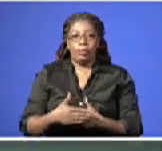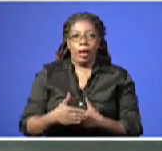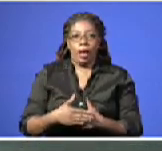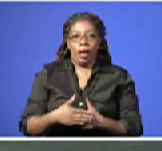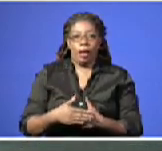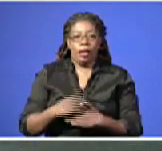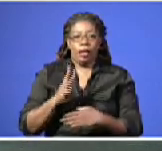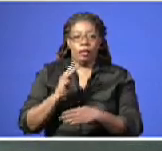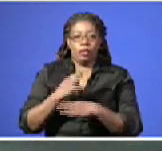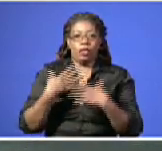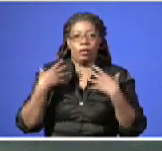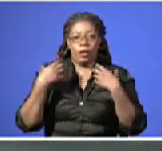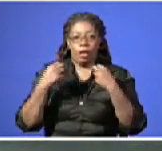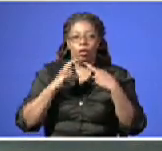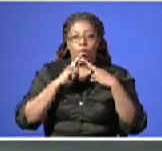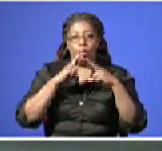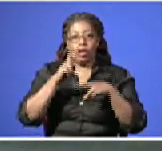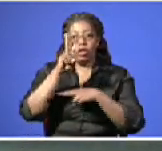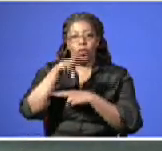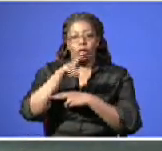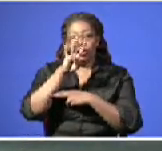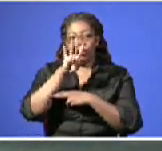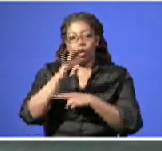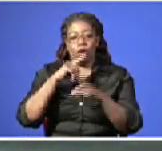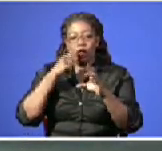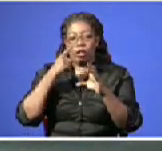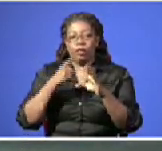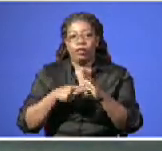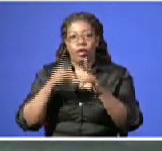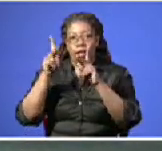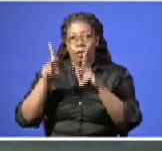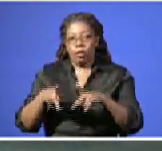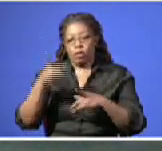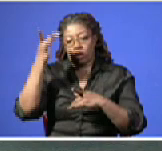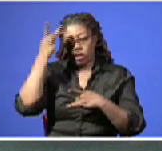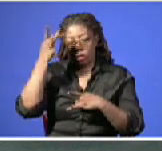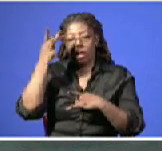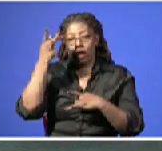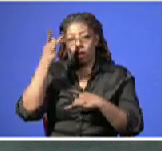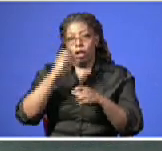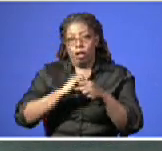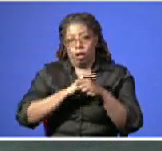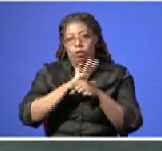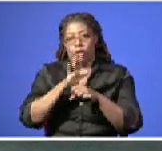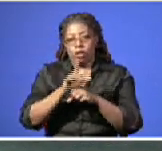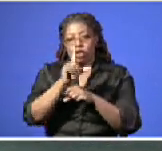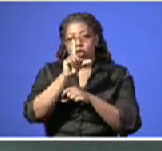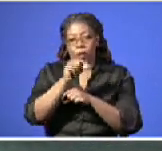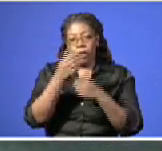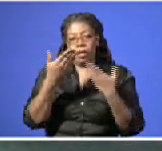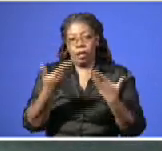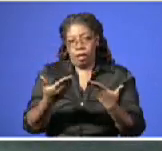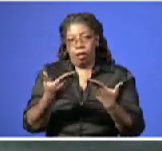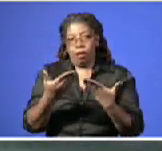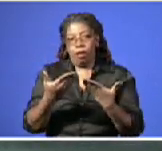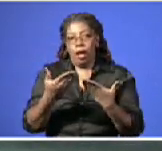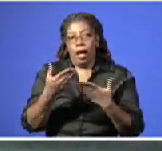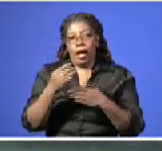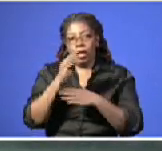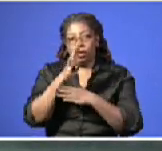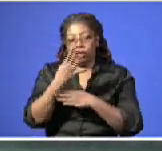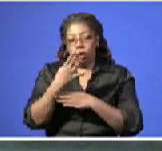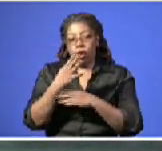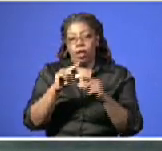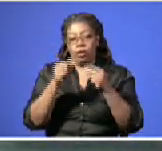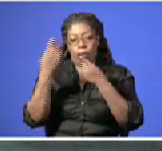Well, the Ministry of Health reporting 24 new confirmed COVID-19 cases on Thursday, 20 in New Providence and 4 in Grand Bahama.